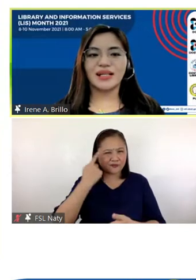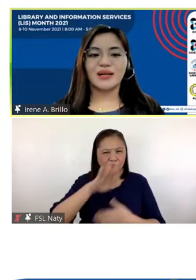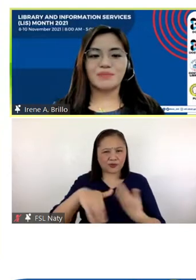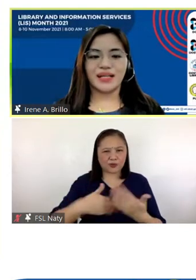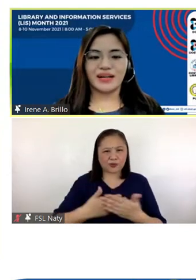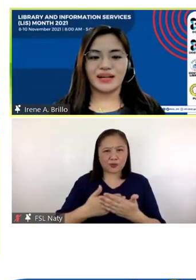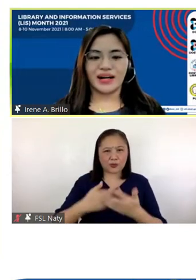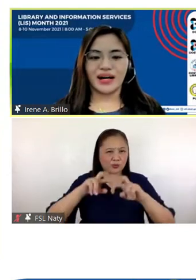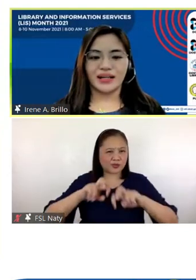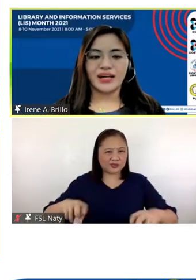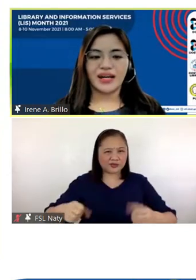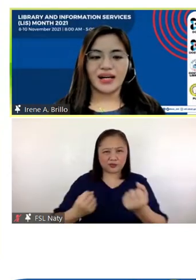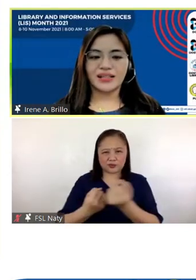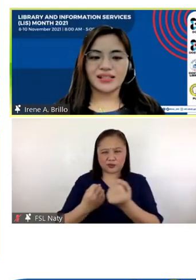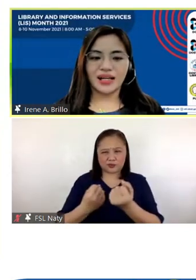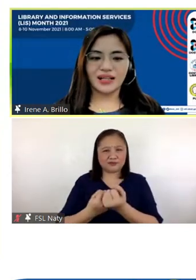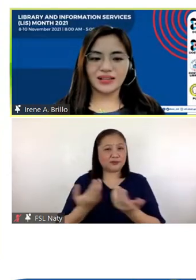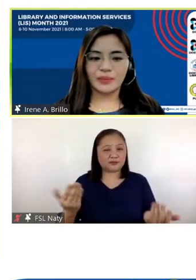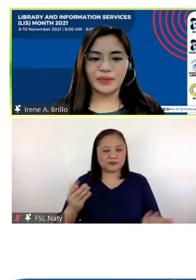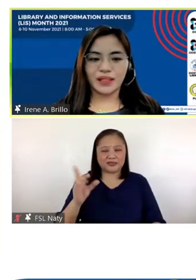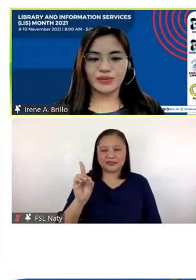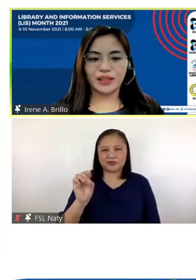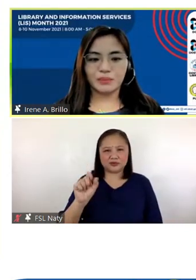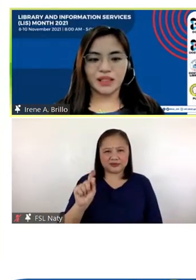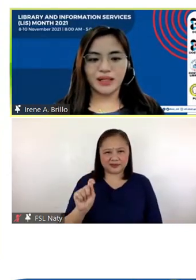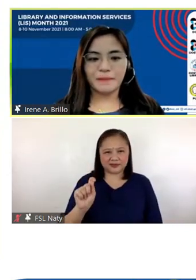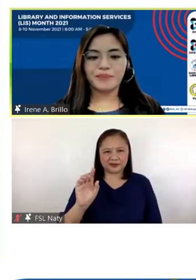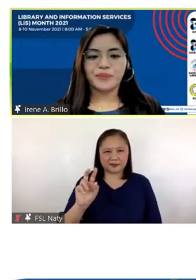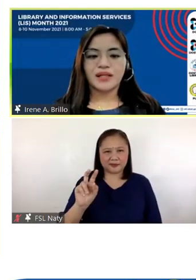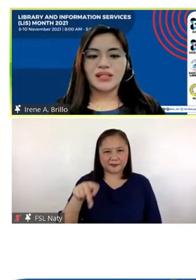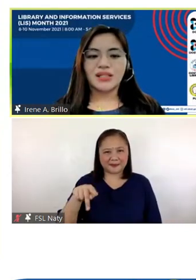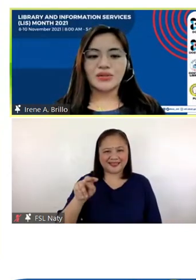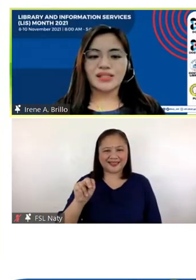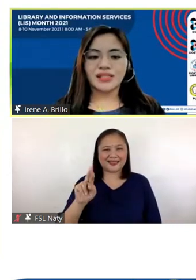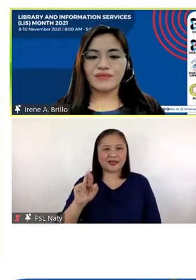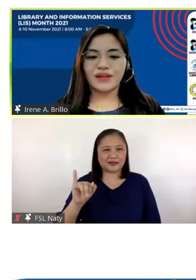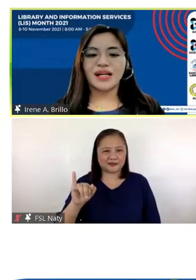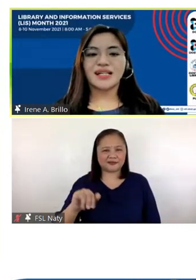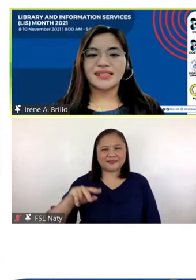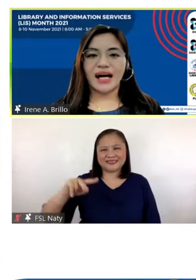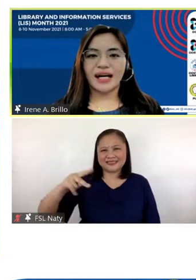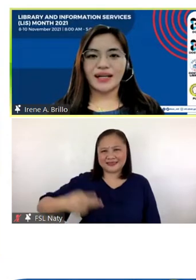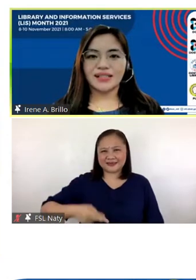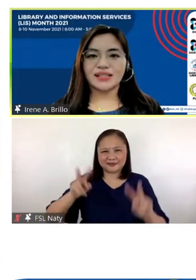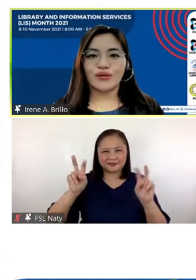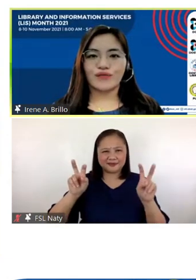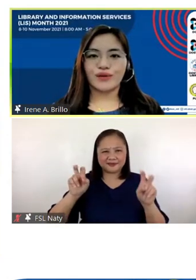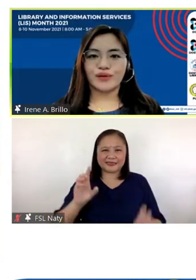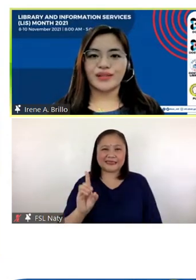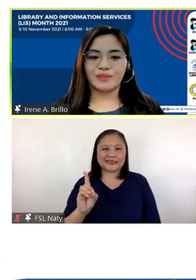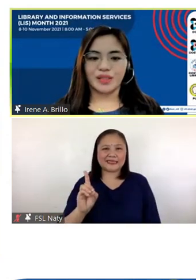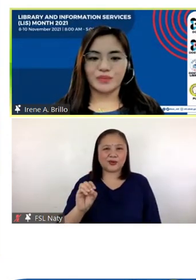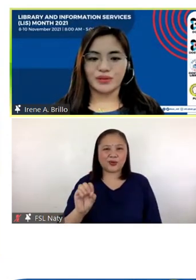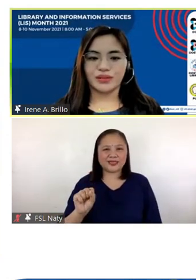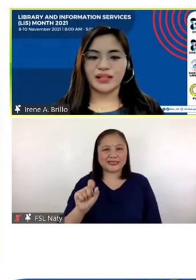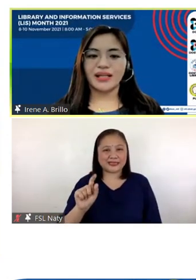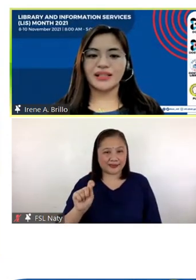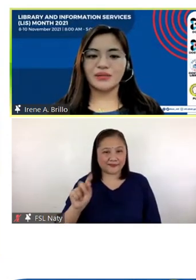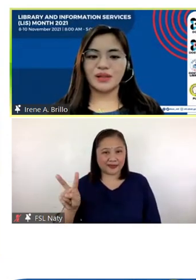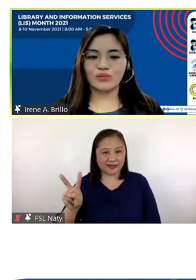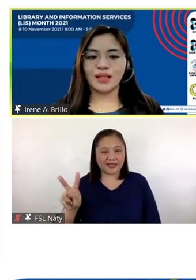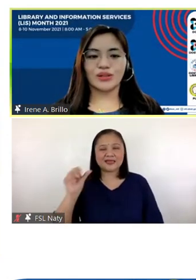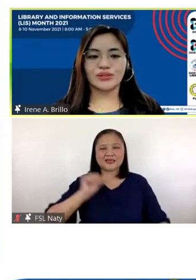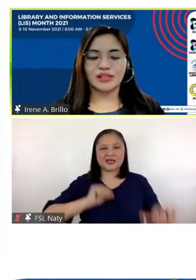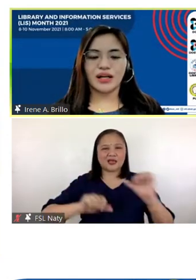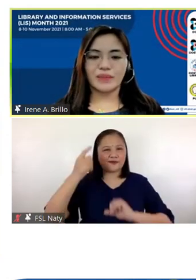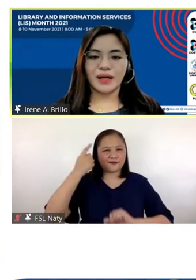DOST PNRI. And the second topic will be DOST-TV, Science for the People. And